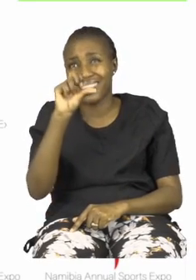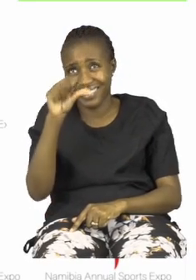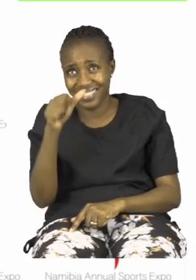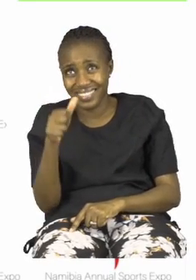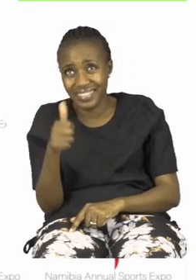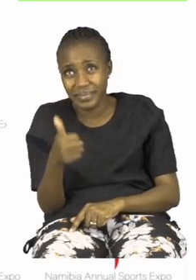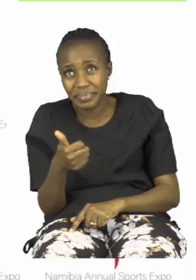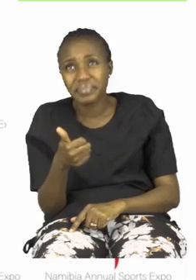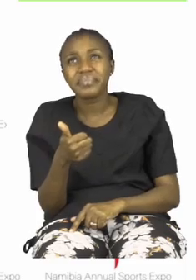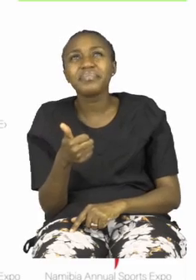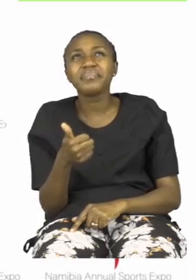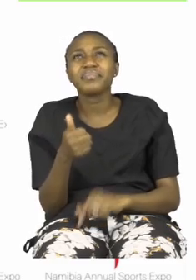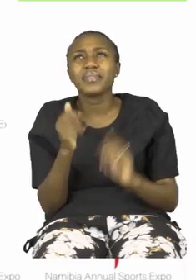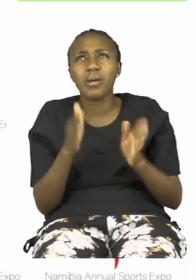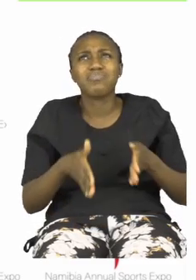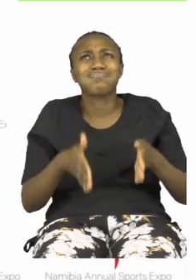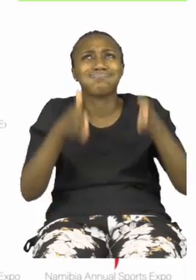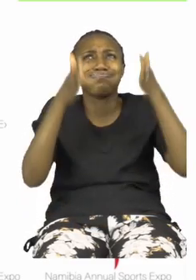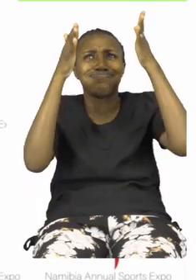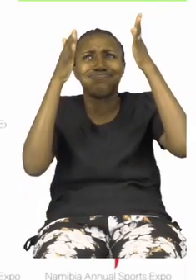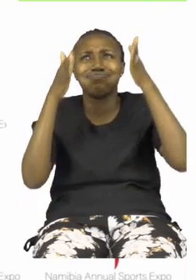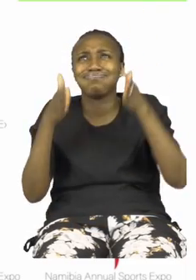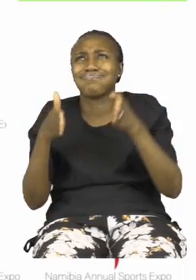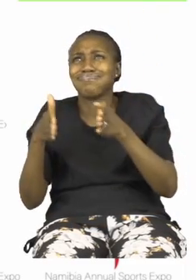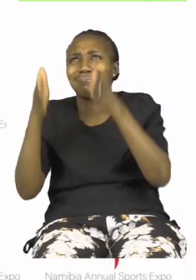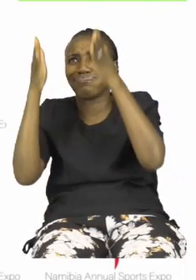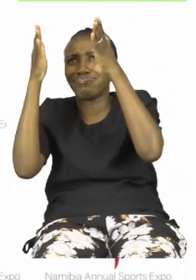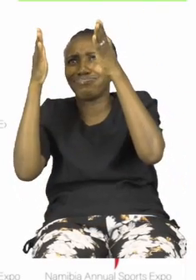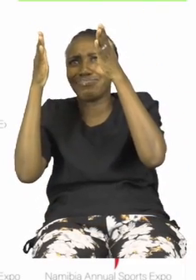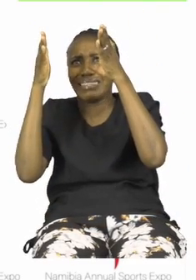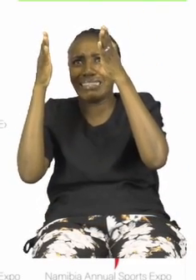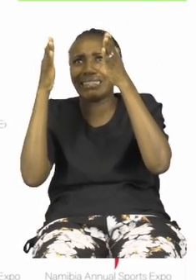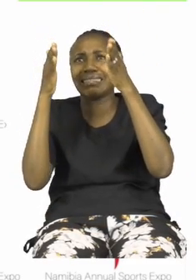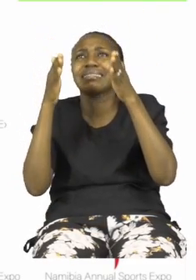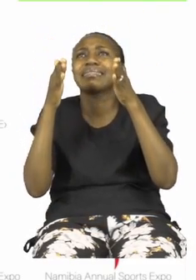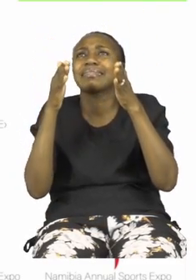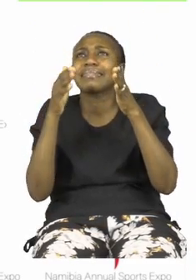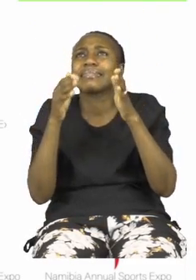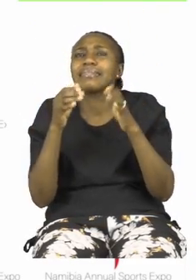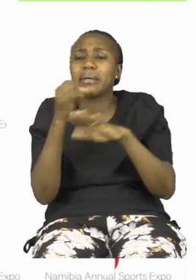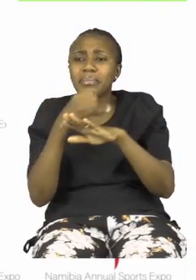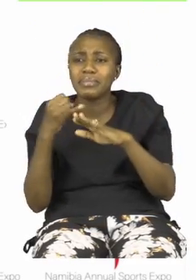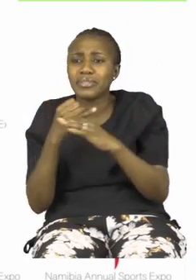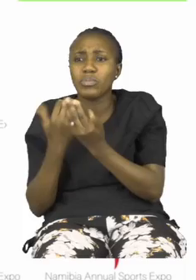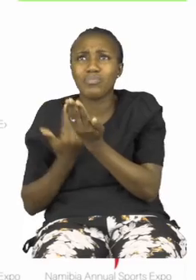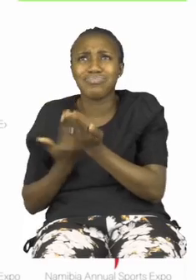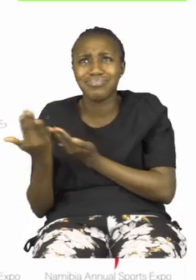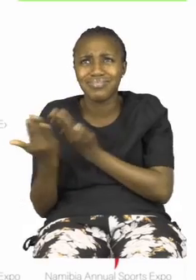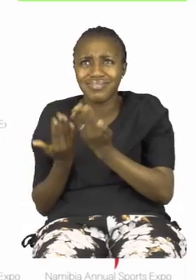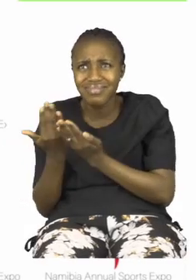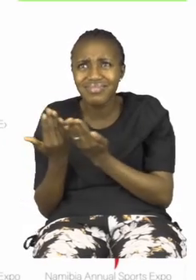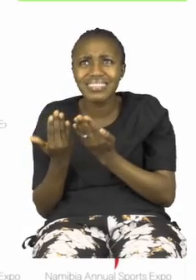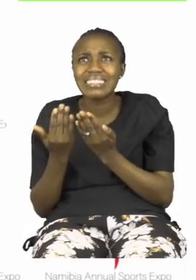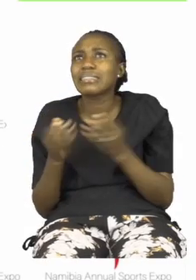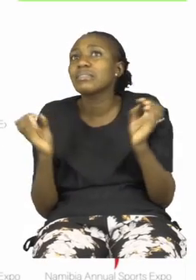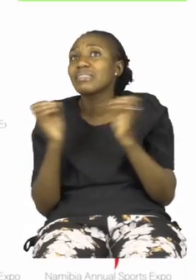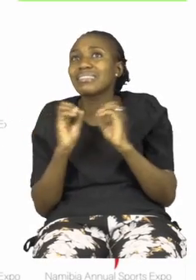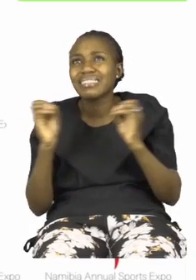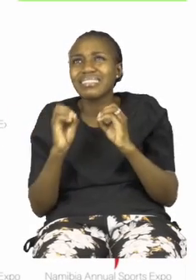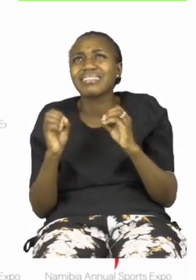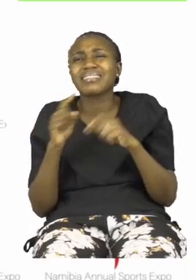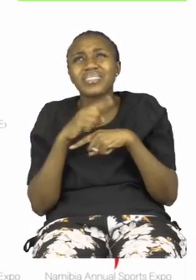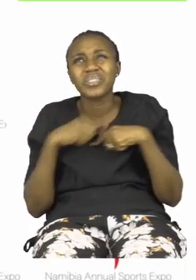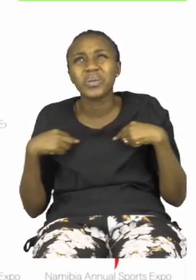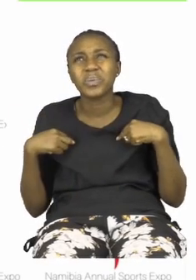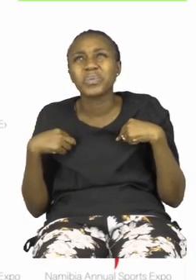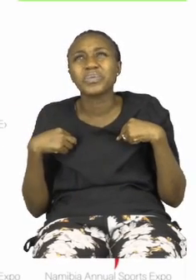there aren't publishers that really open servers or service centers for the games here. So everything we rely